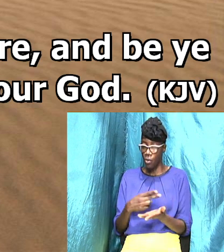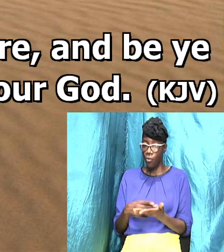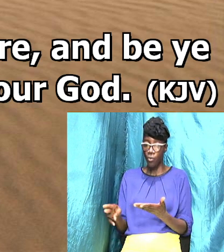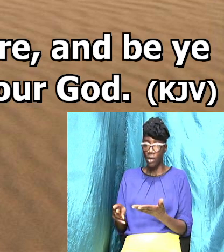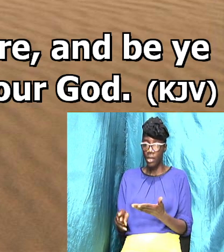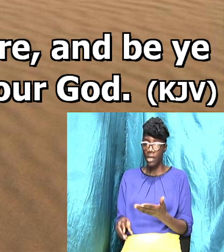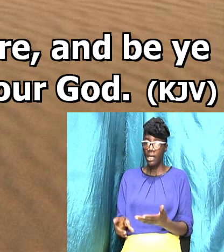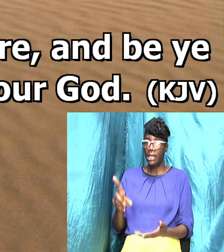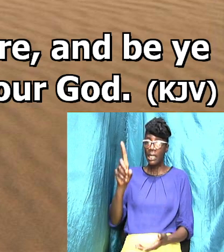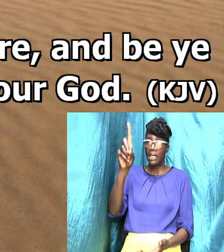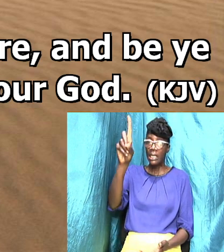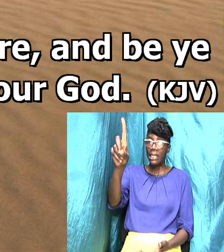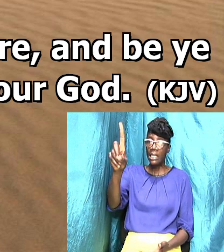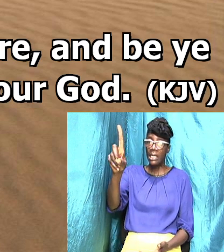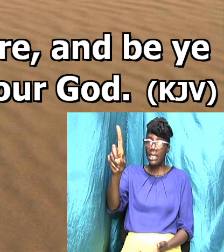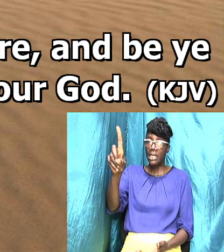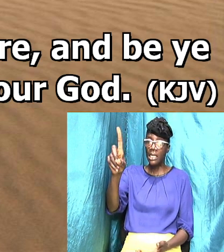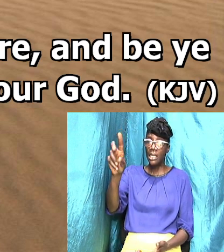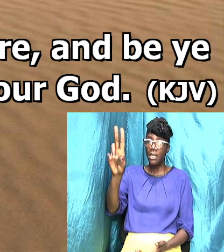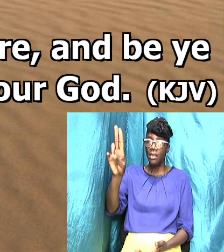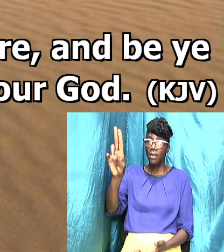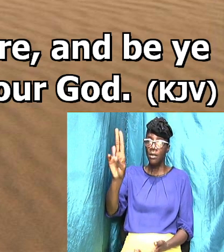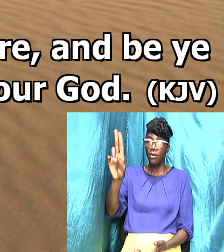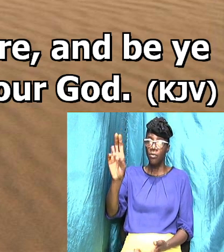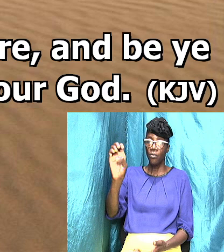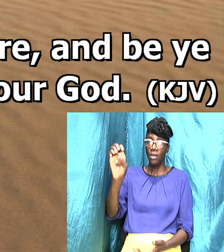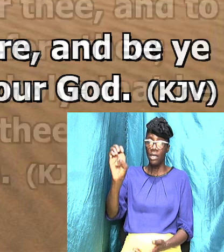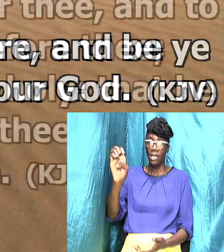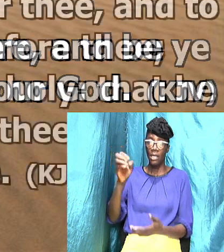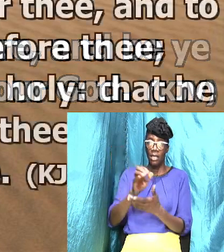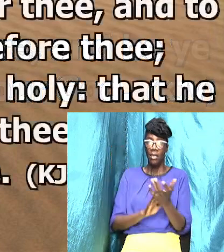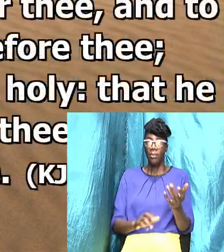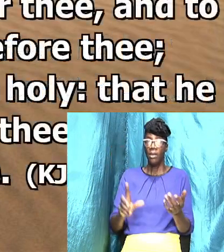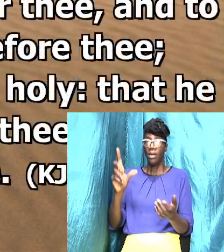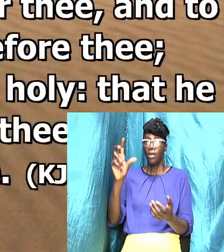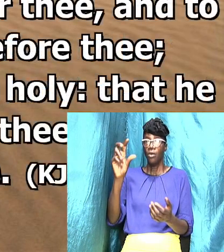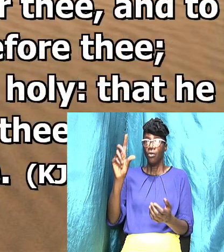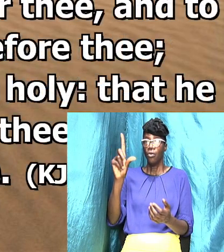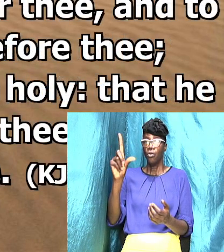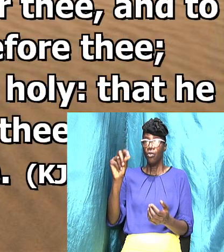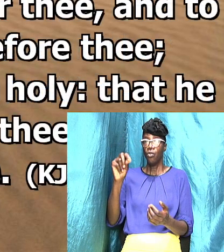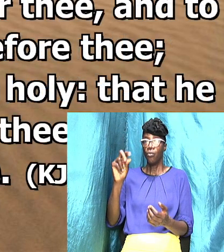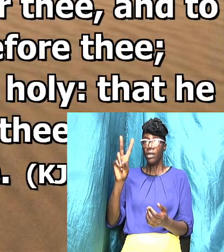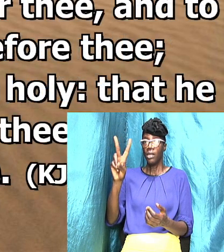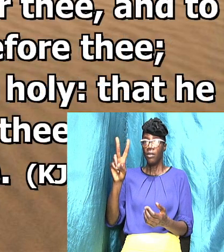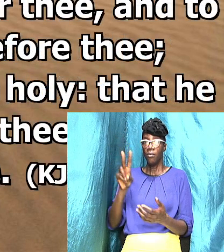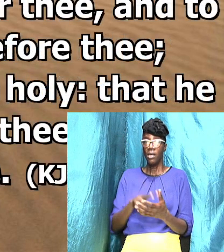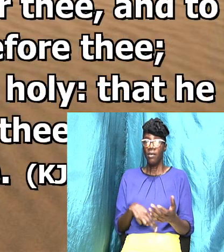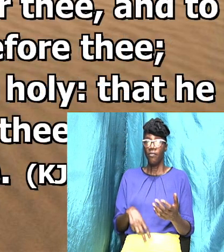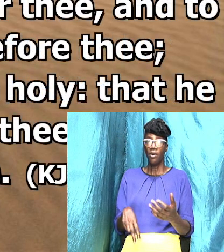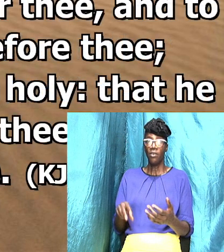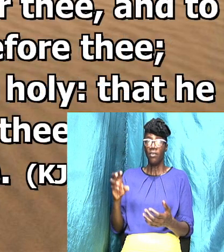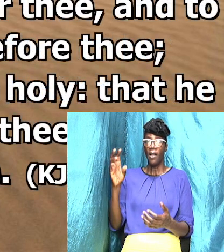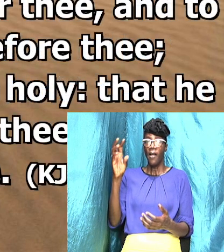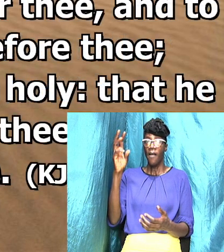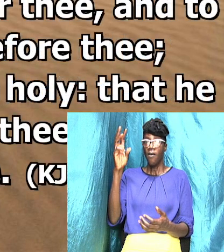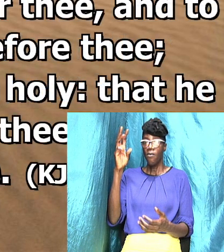to Deuteronomy 23, verse 14. And let us look at this one.